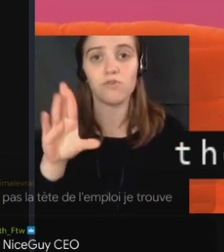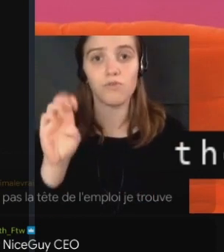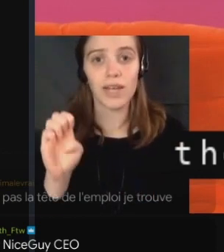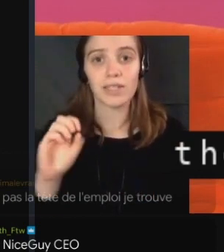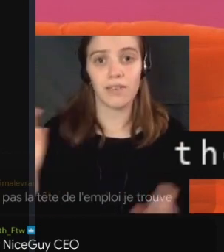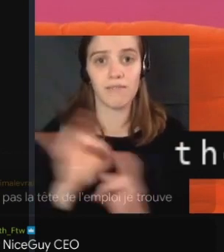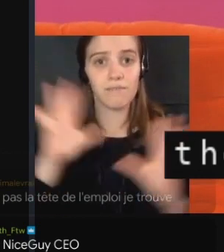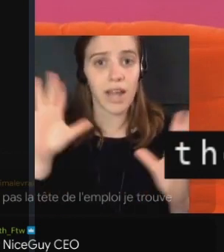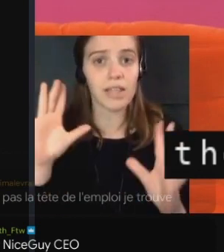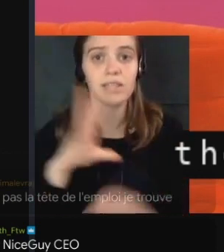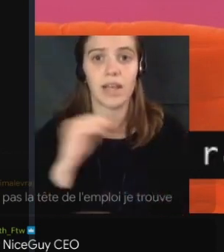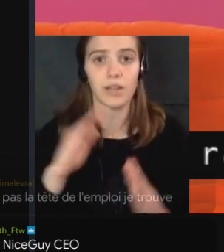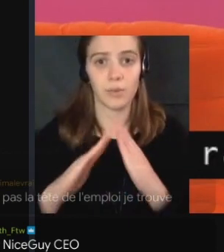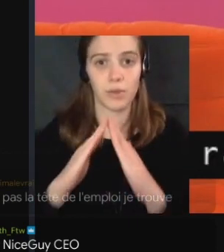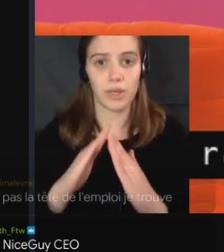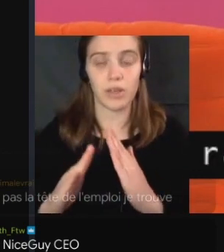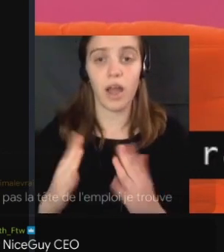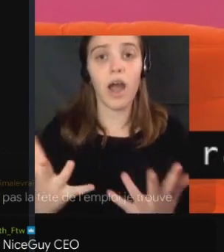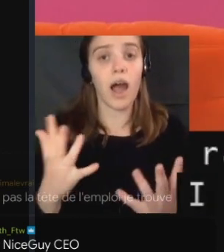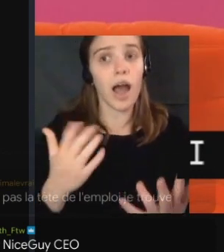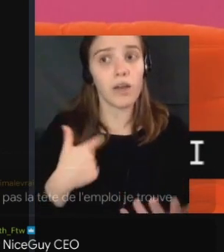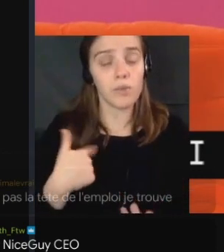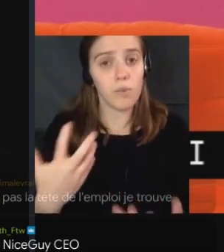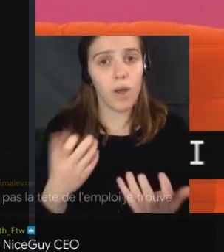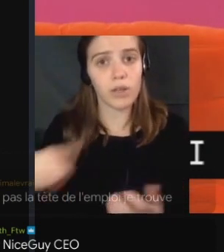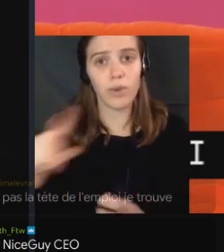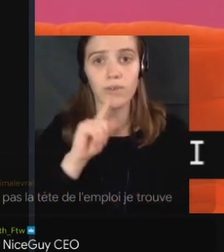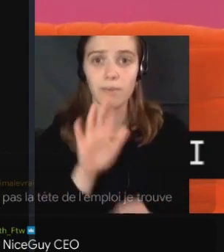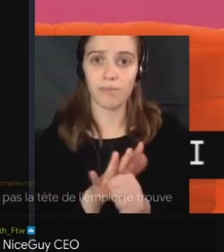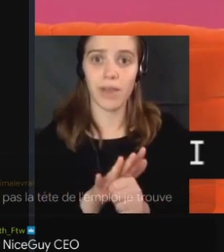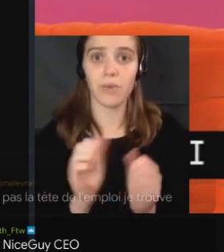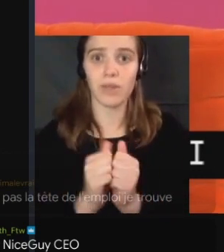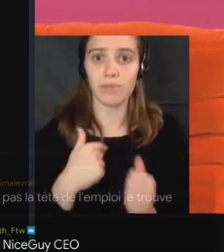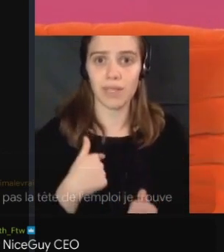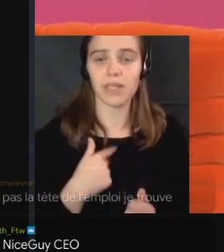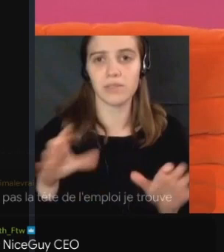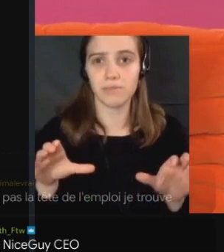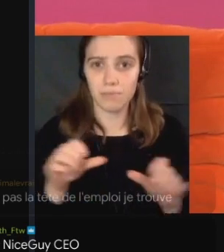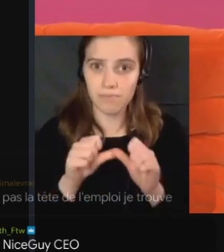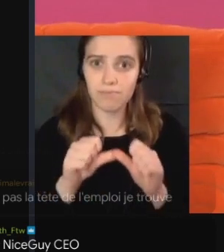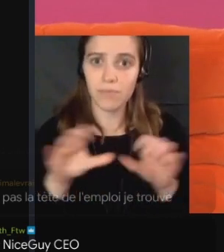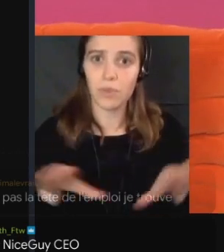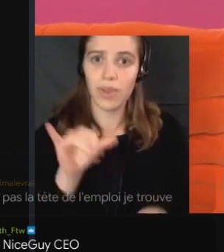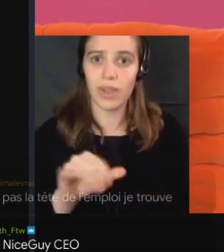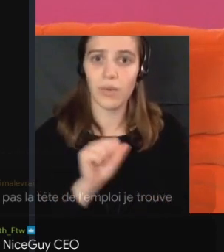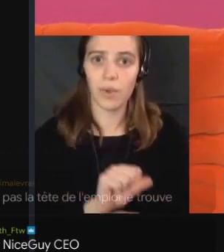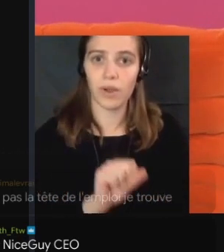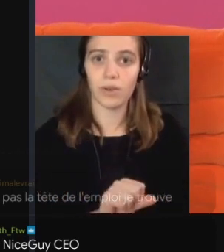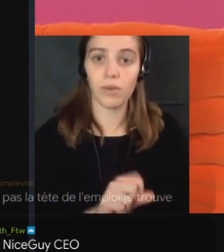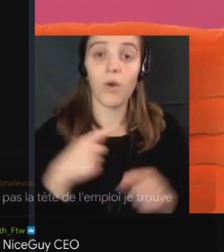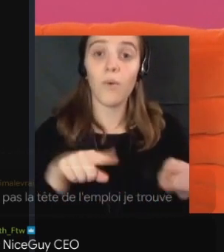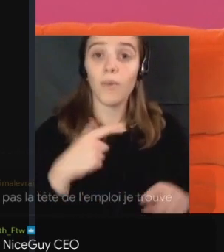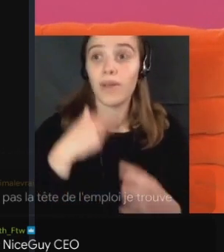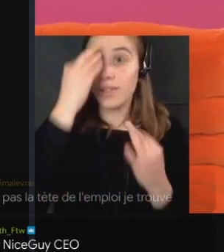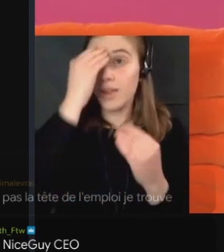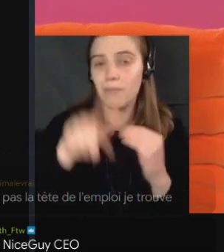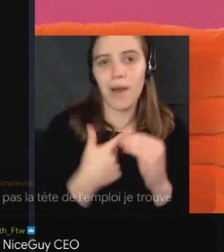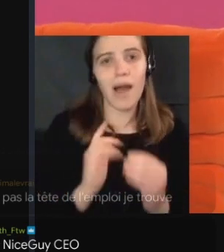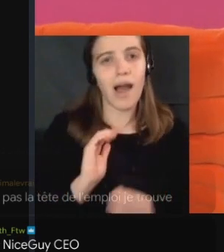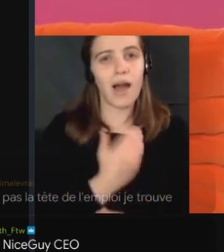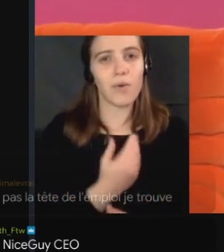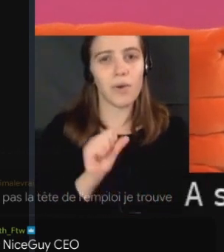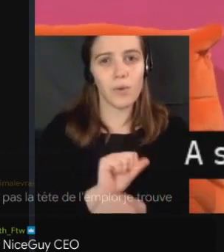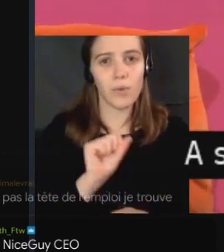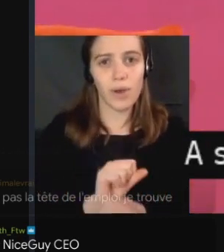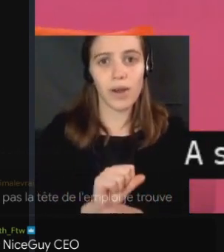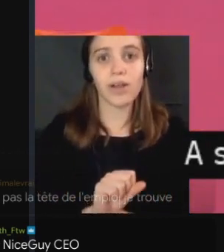me to doing that work. As we think about that work and all of our work, let's reflect on where we've been over the